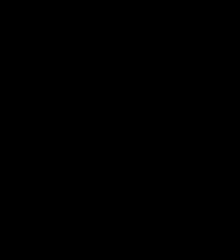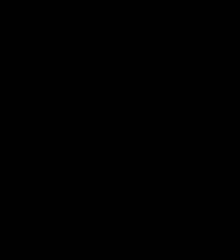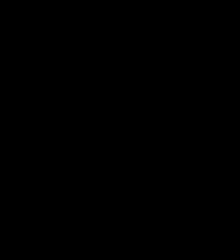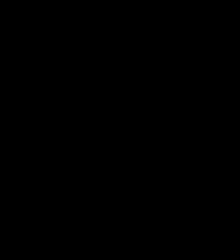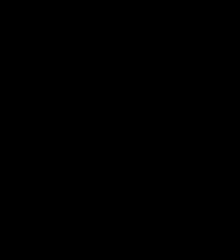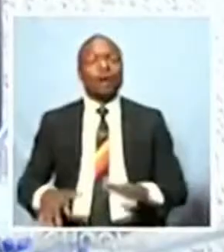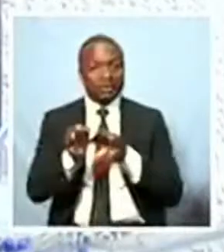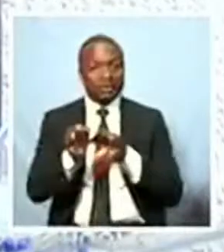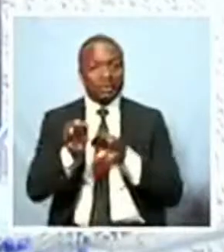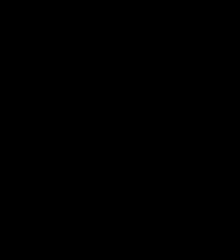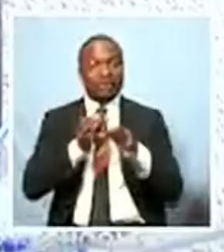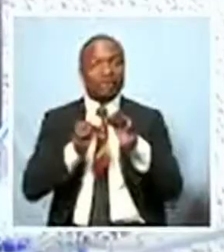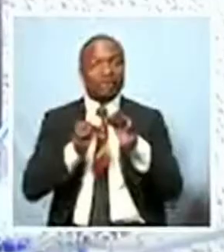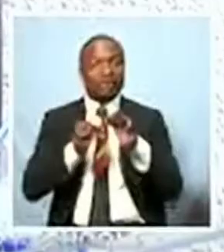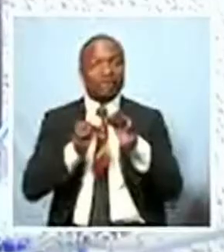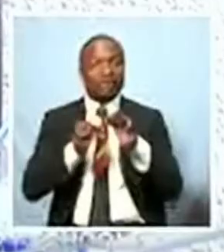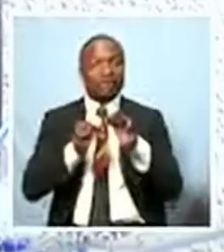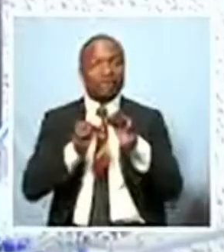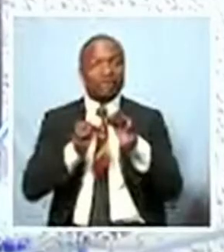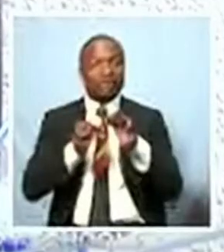have had since 19.